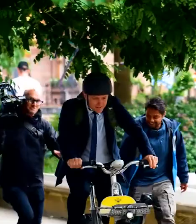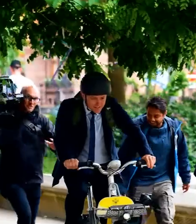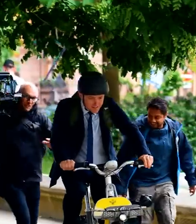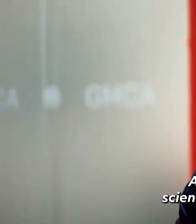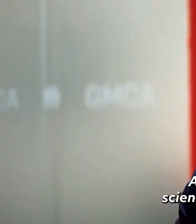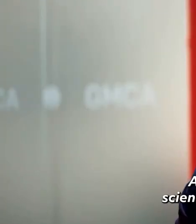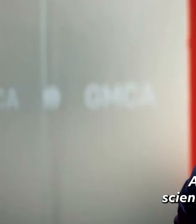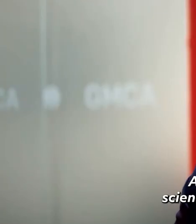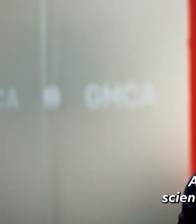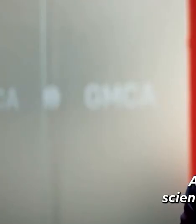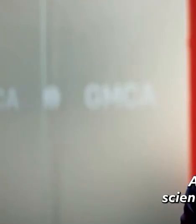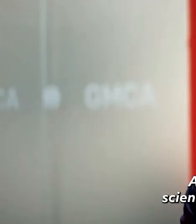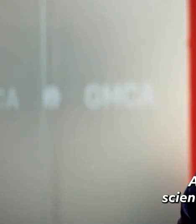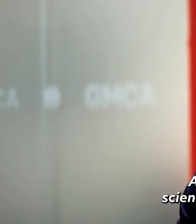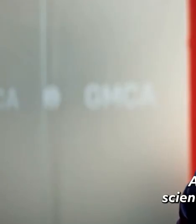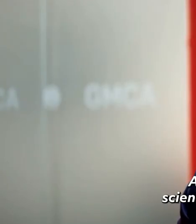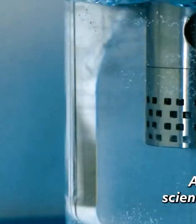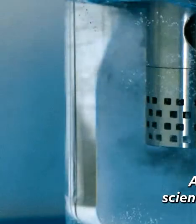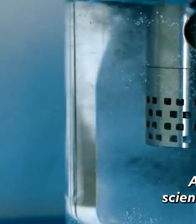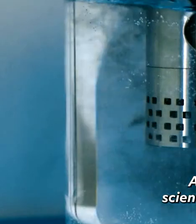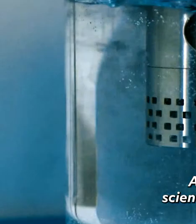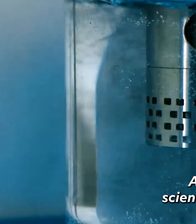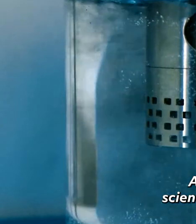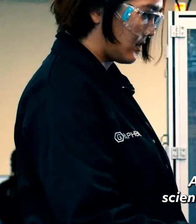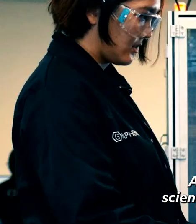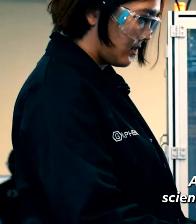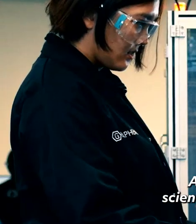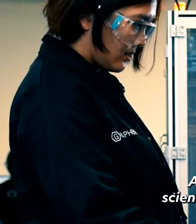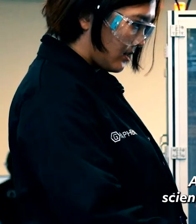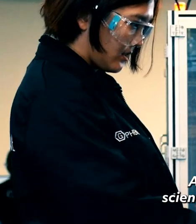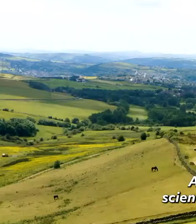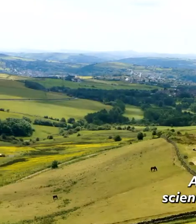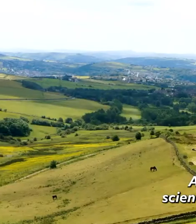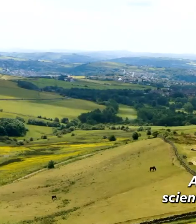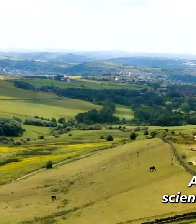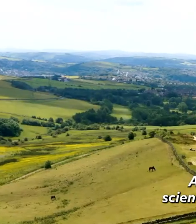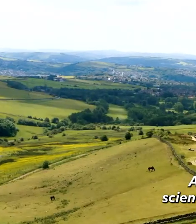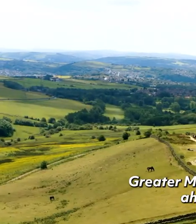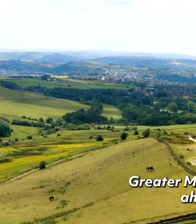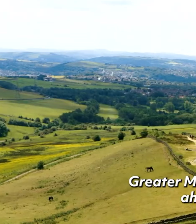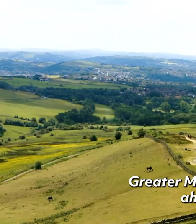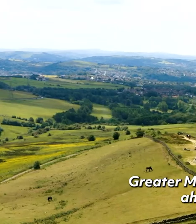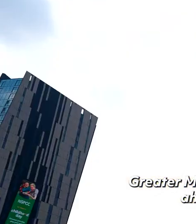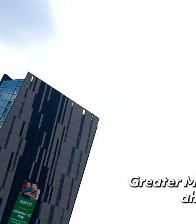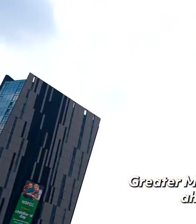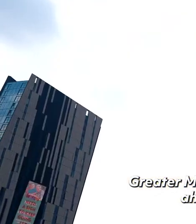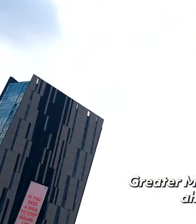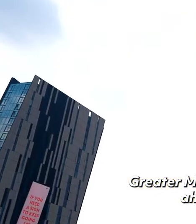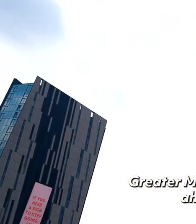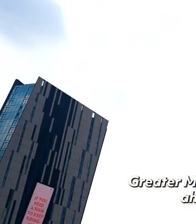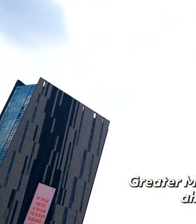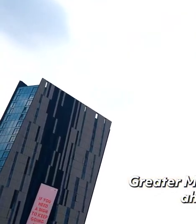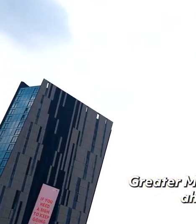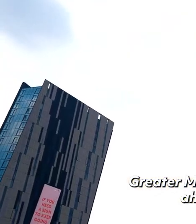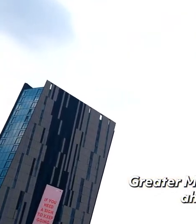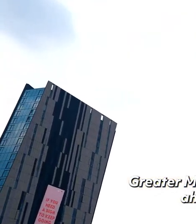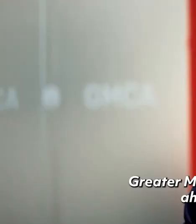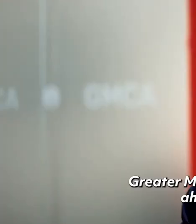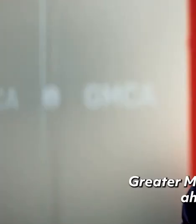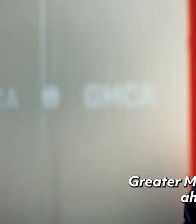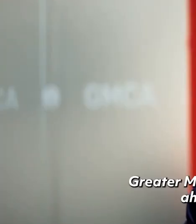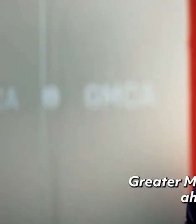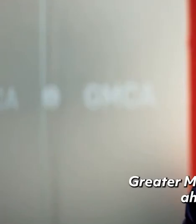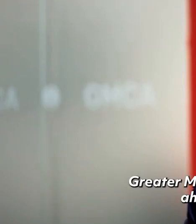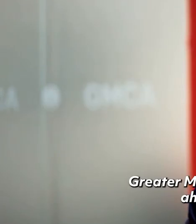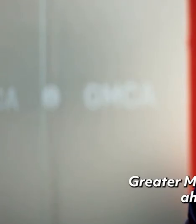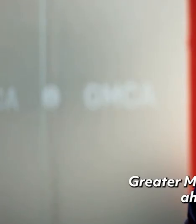3 years. Achieving our ambitious science-based goal of a net zero Greater Manchester by 2038,